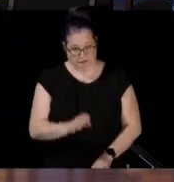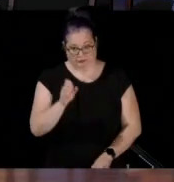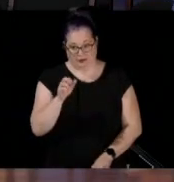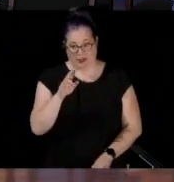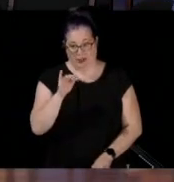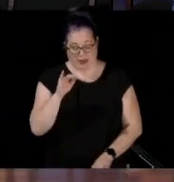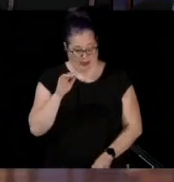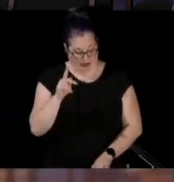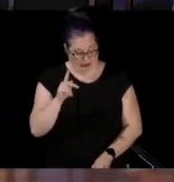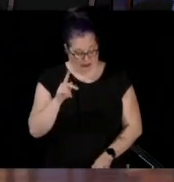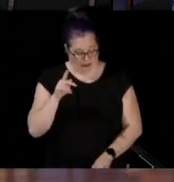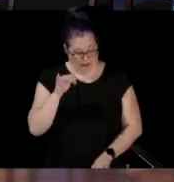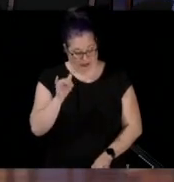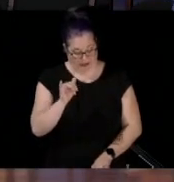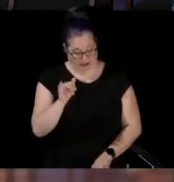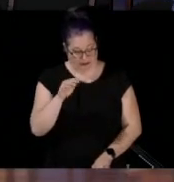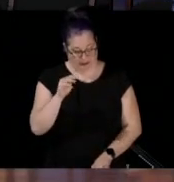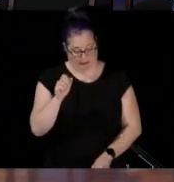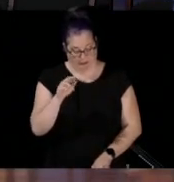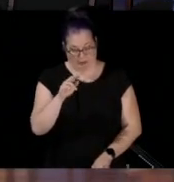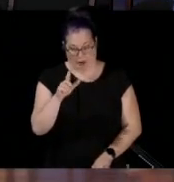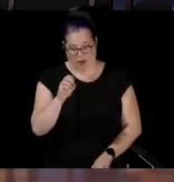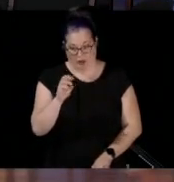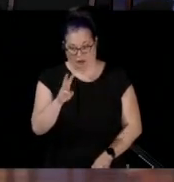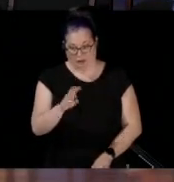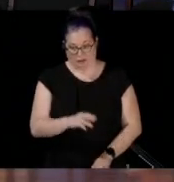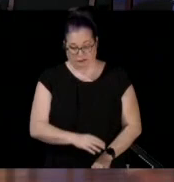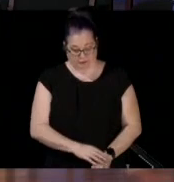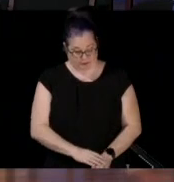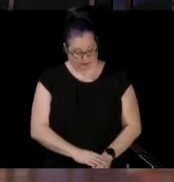Eric Ian Marlowe.